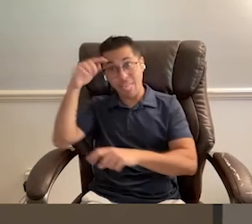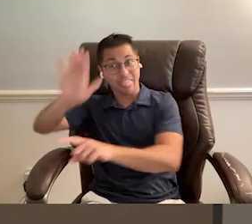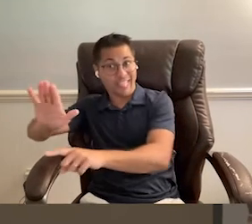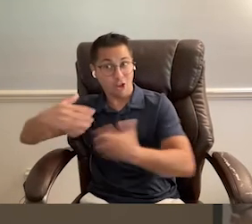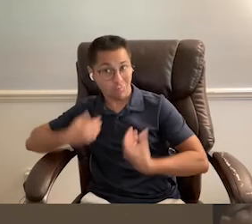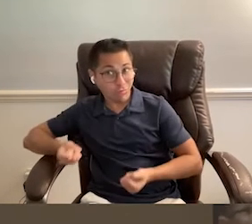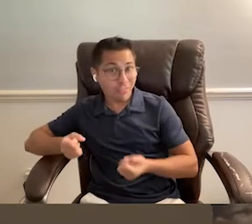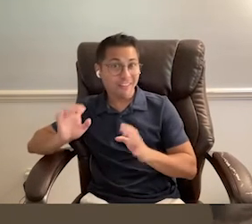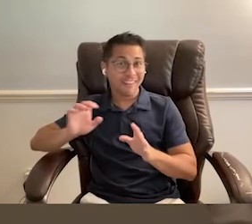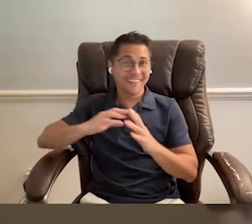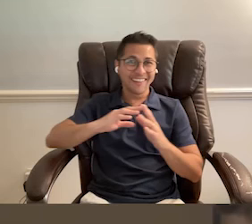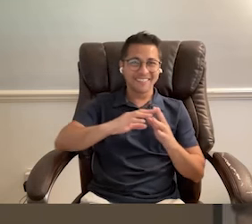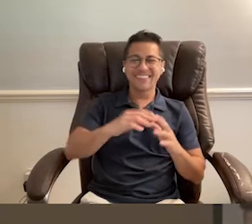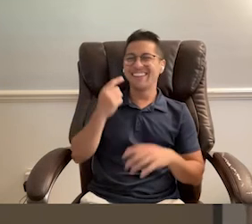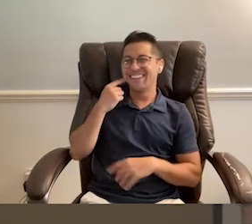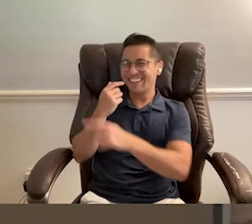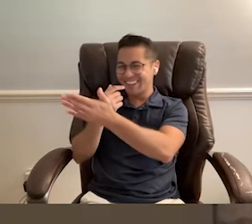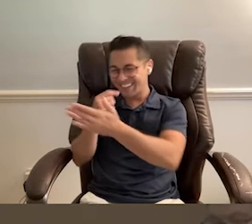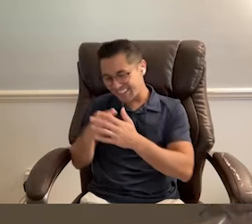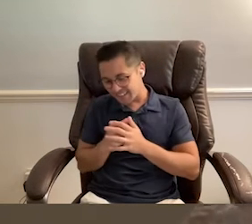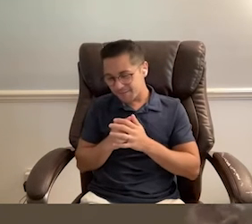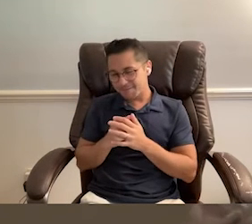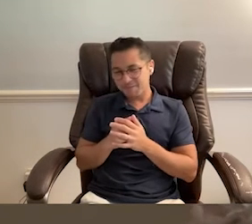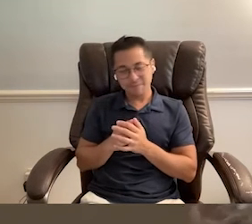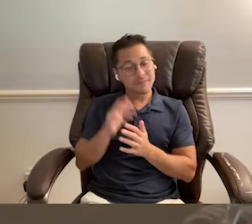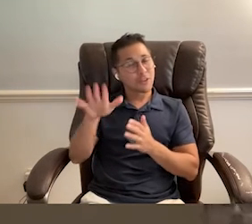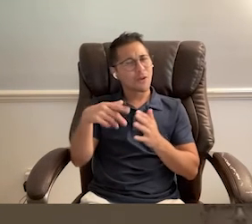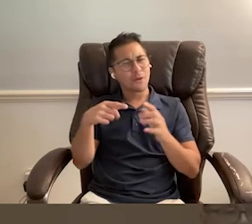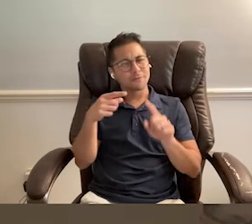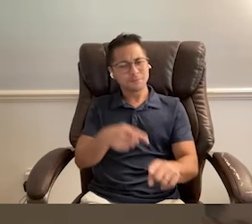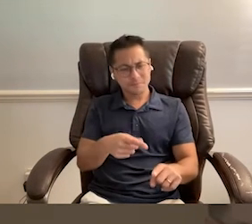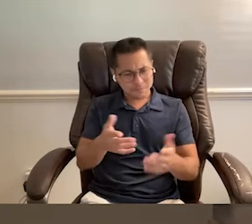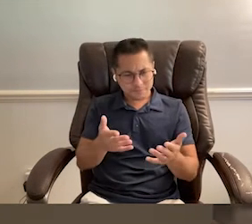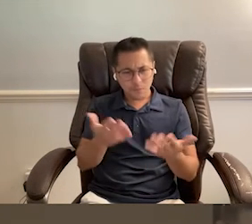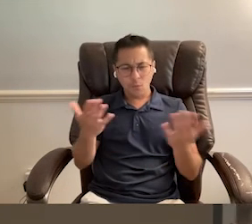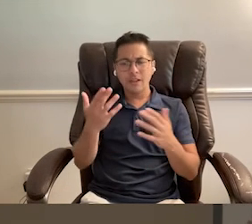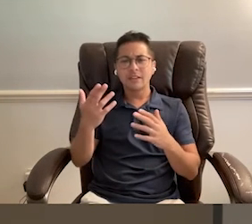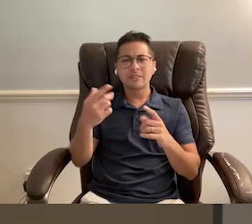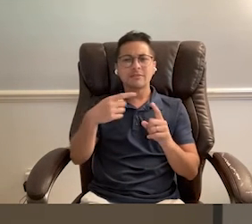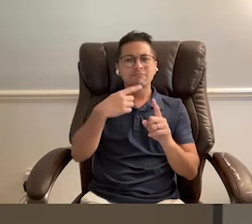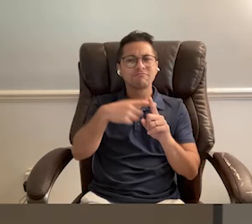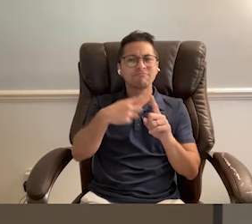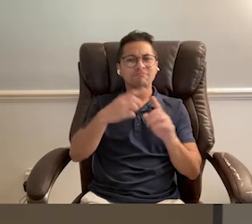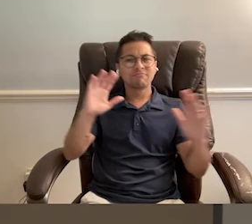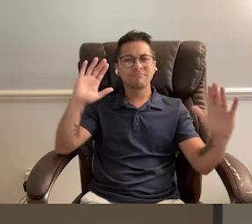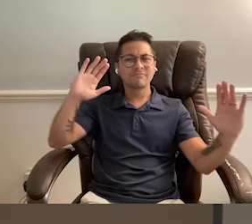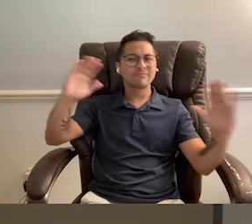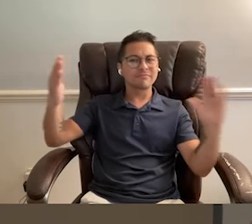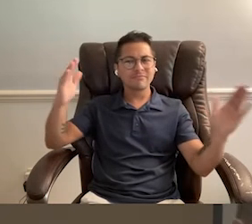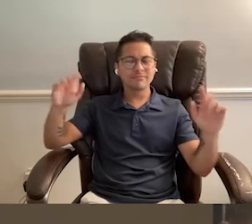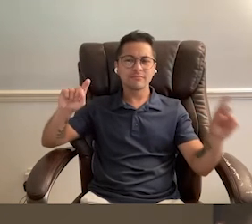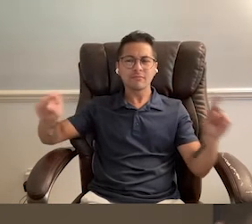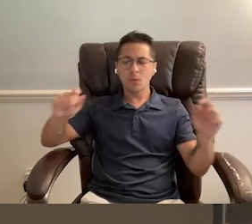But yes, ma'am. So basically, what's the highlight difference between the